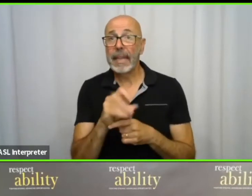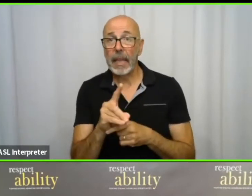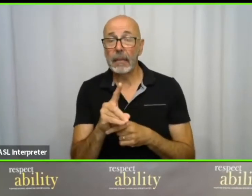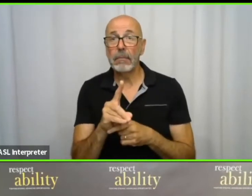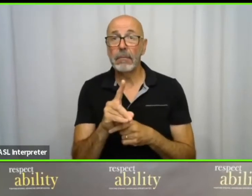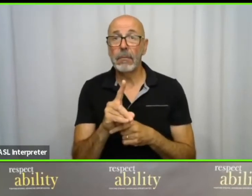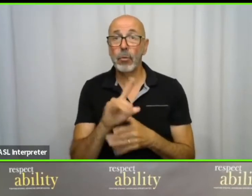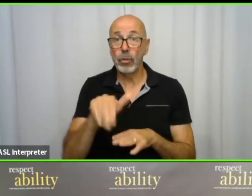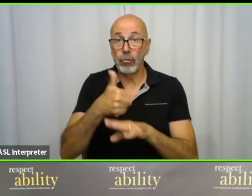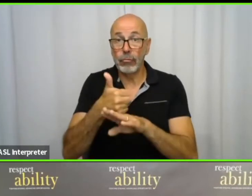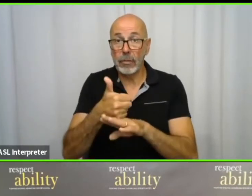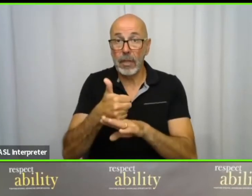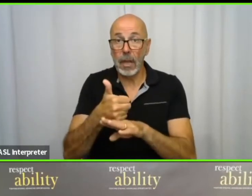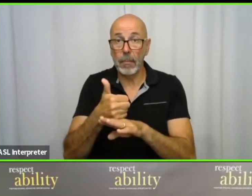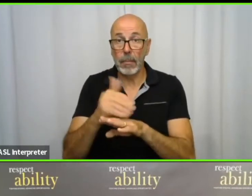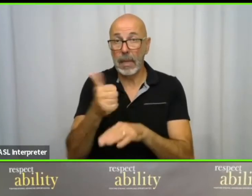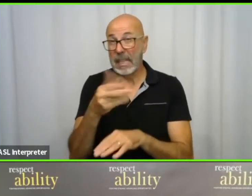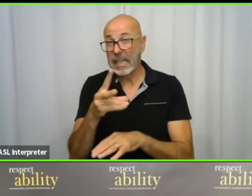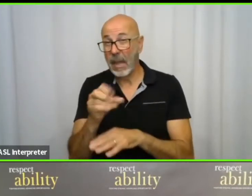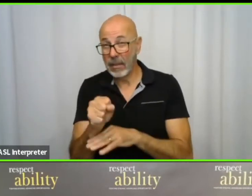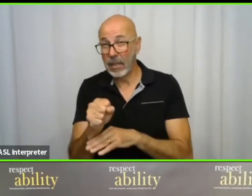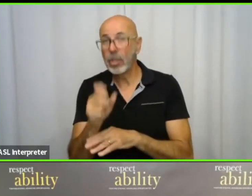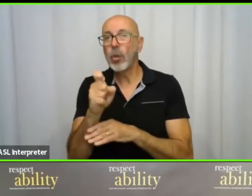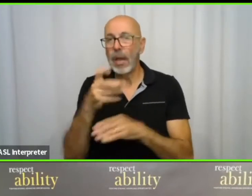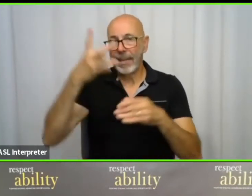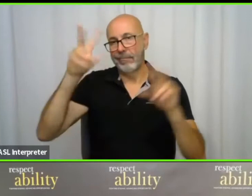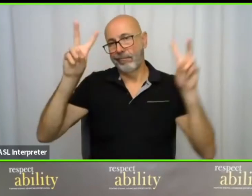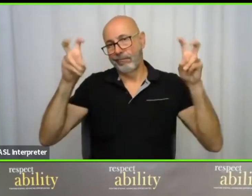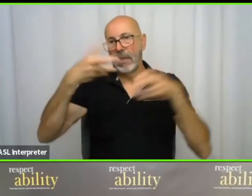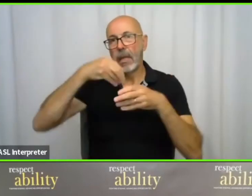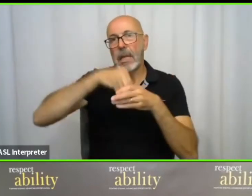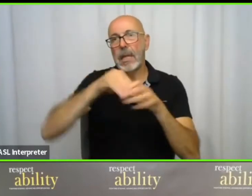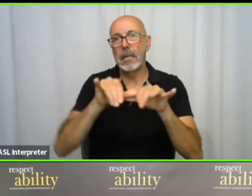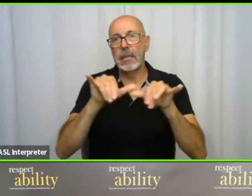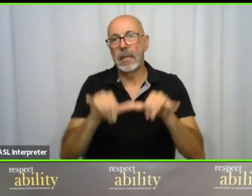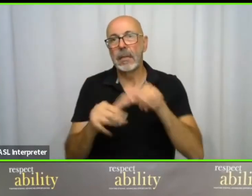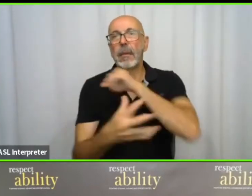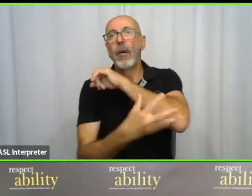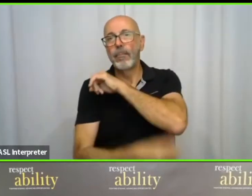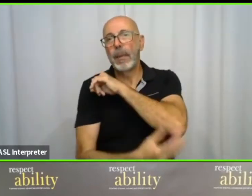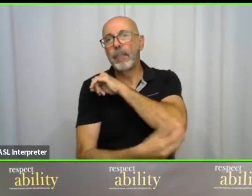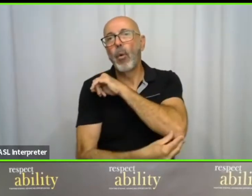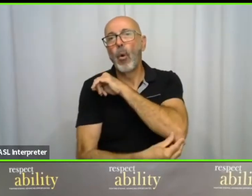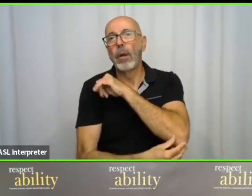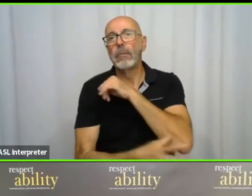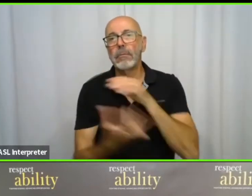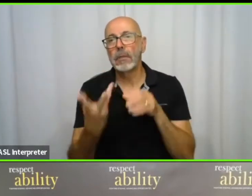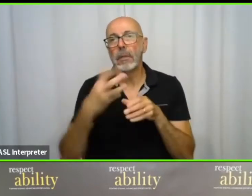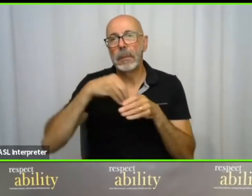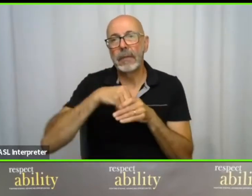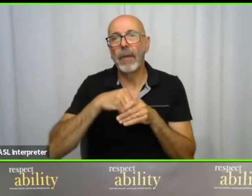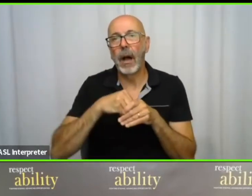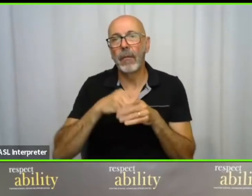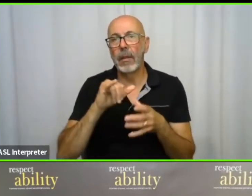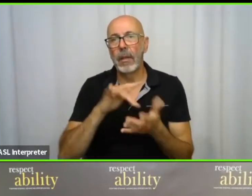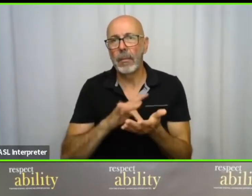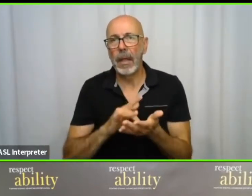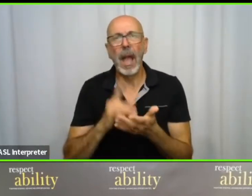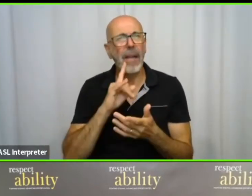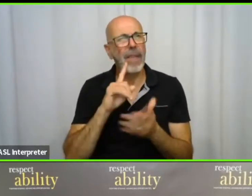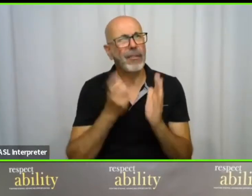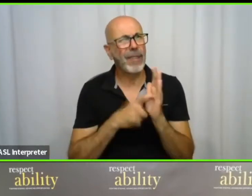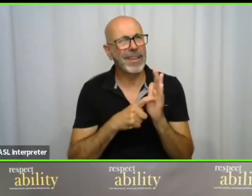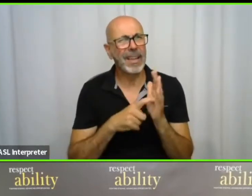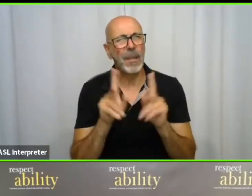income. You had to be quote unquote in the system as poor to be able to get into it. But they recognized people were not going